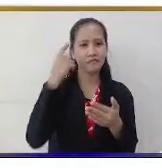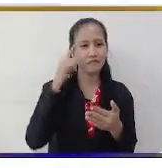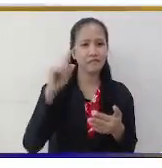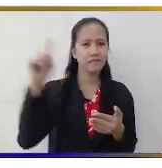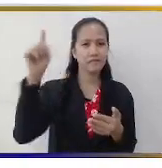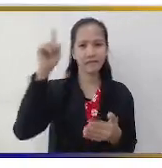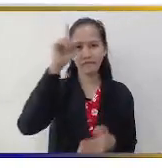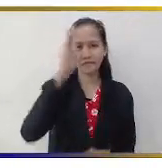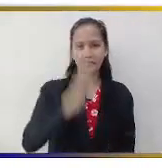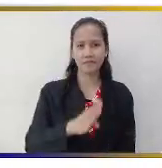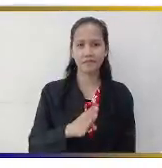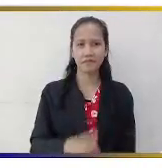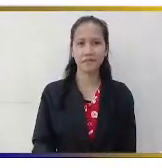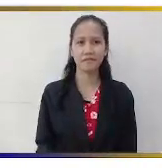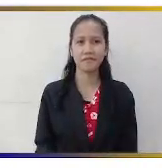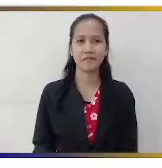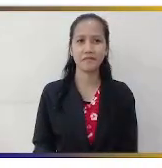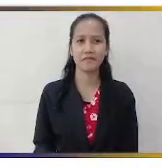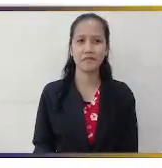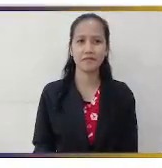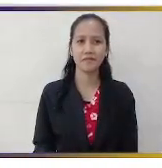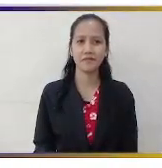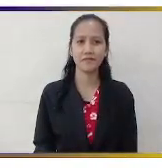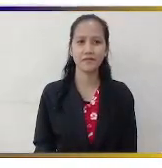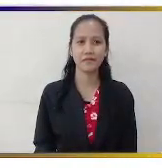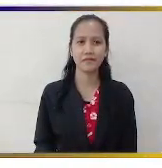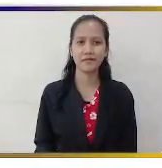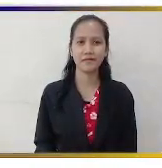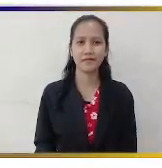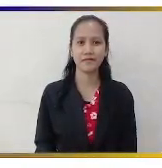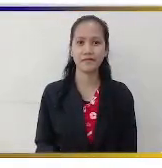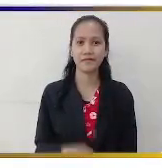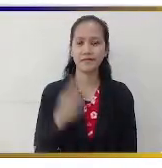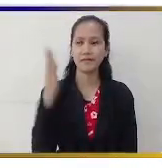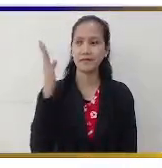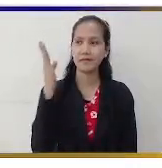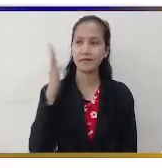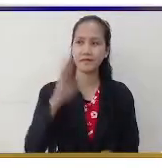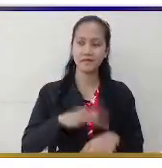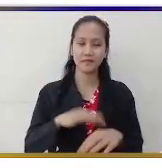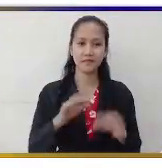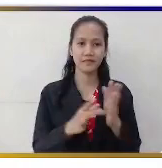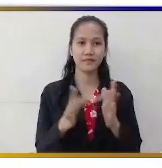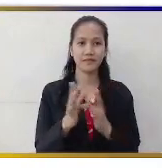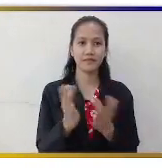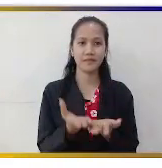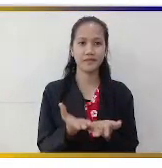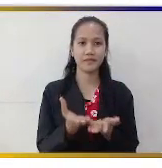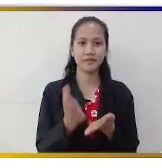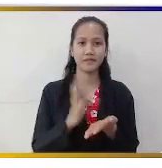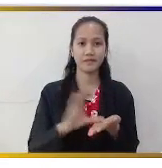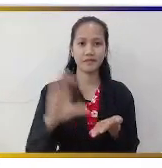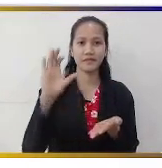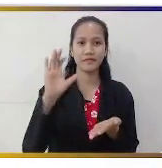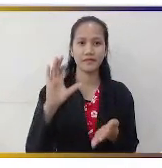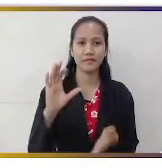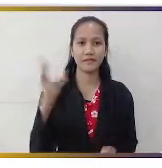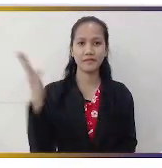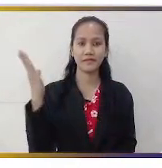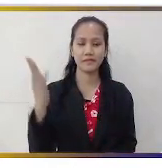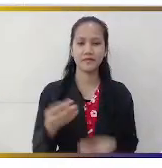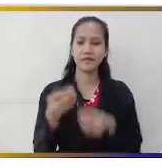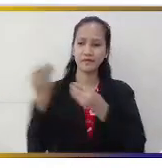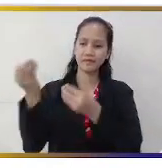And, listen now, I was in Bible college, and it was tough, because I gave it